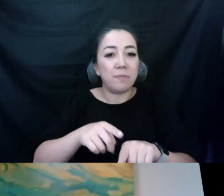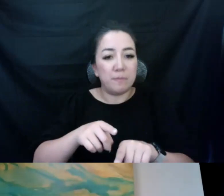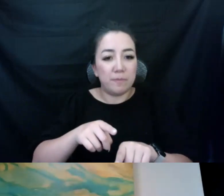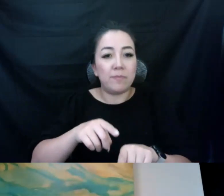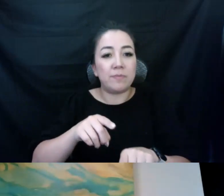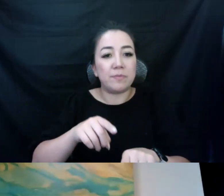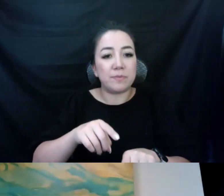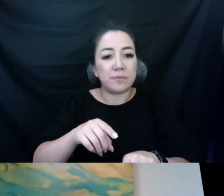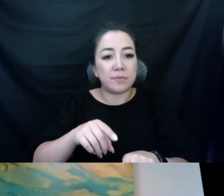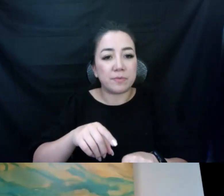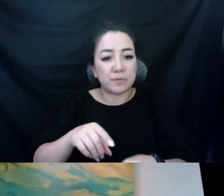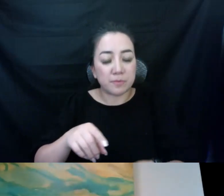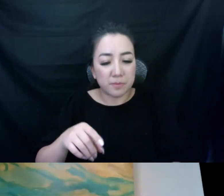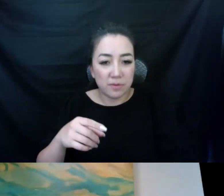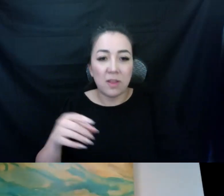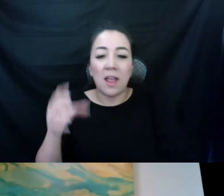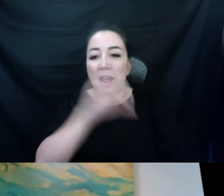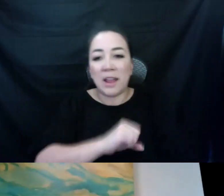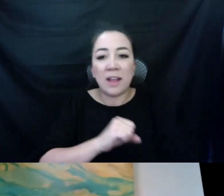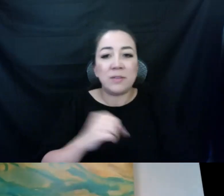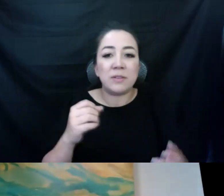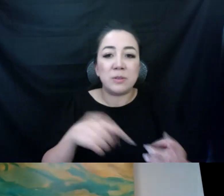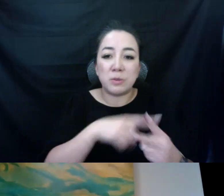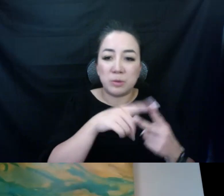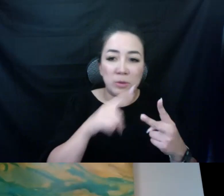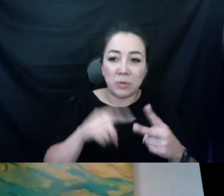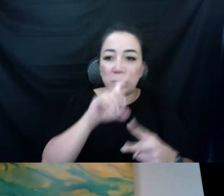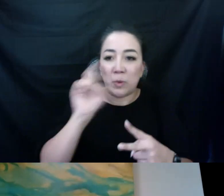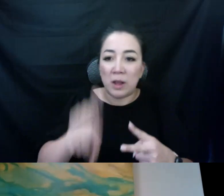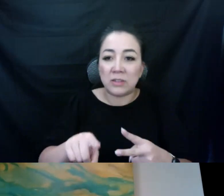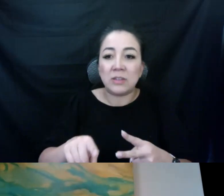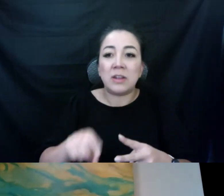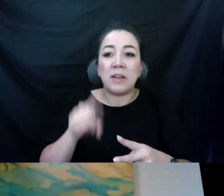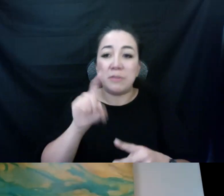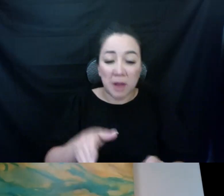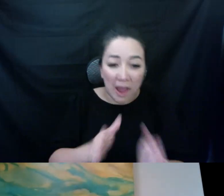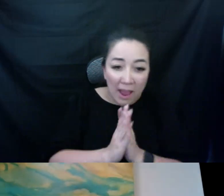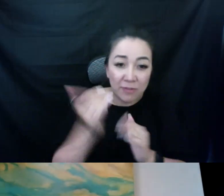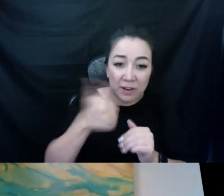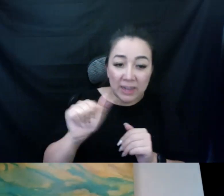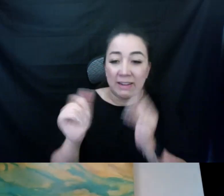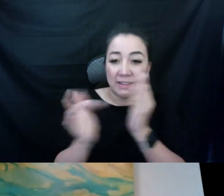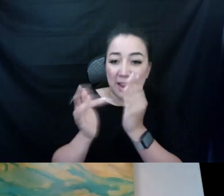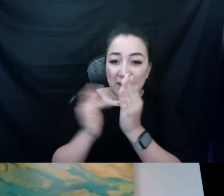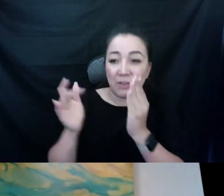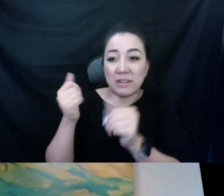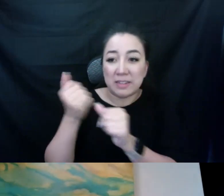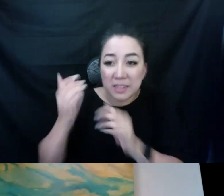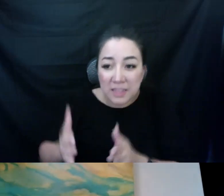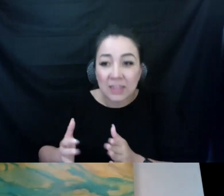house. So I guess 2 questions. Have you asked for any technical assistance from